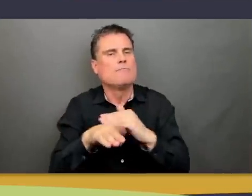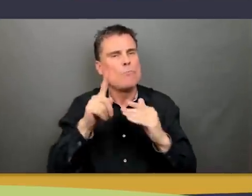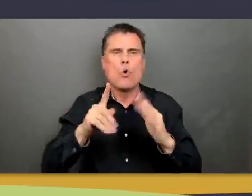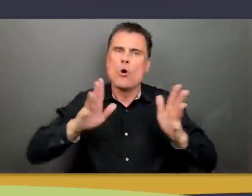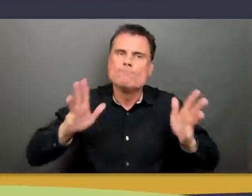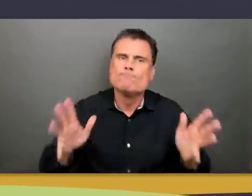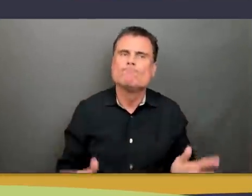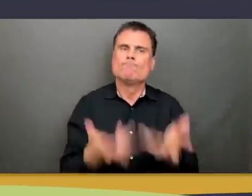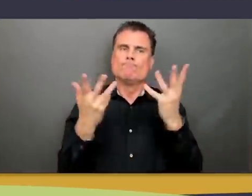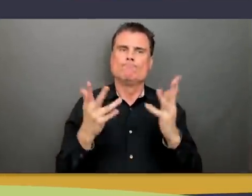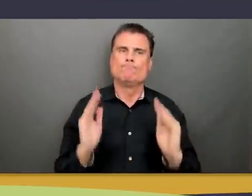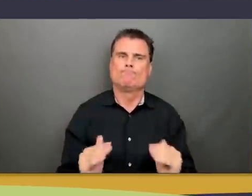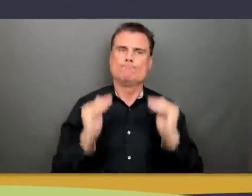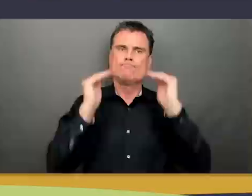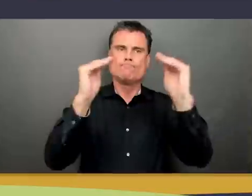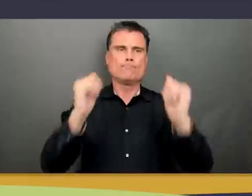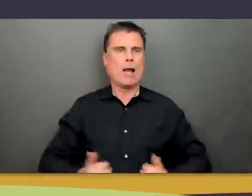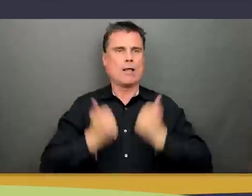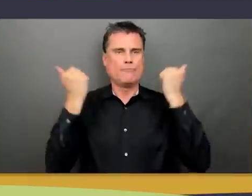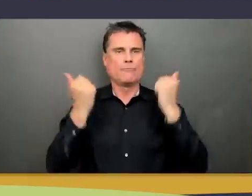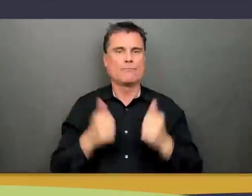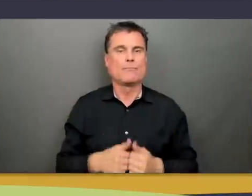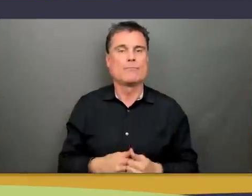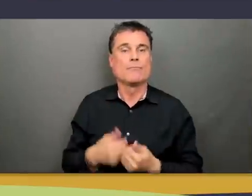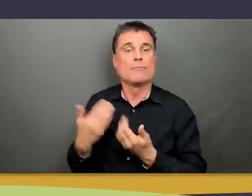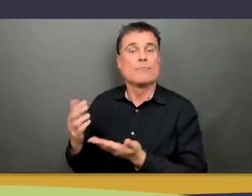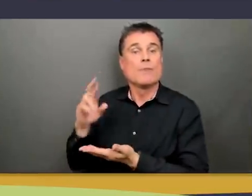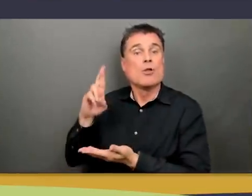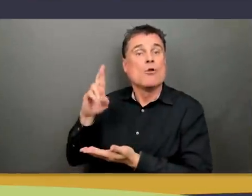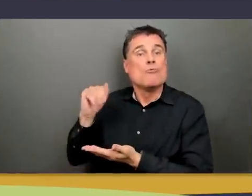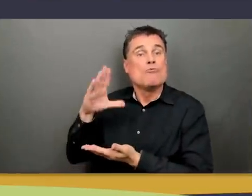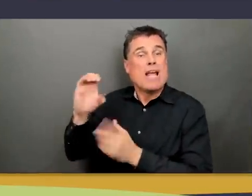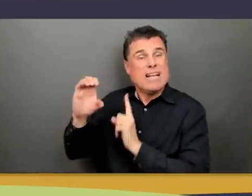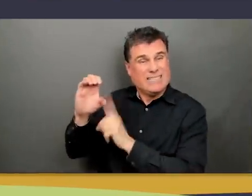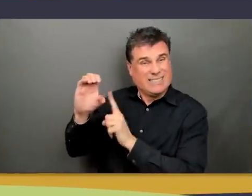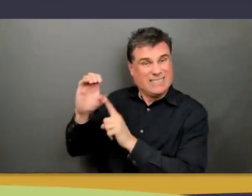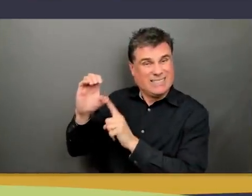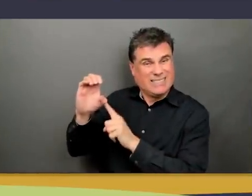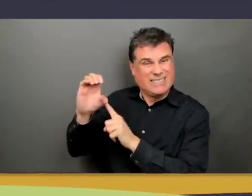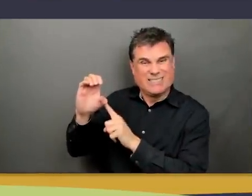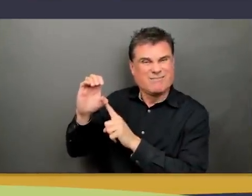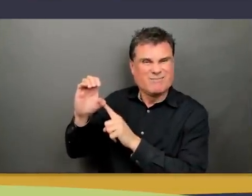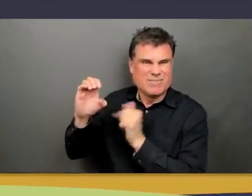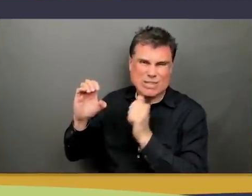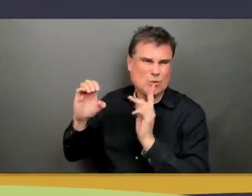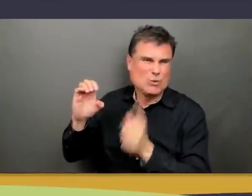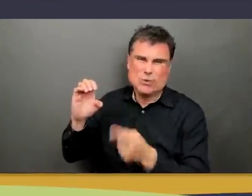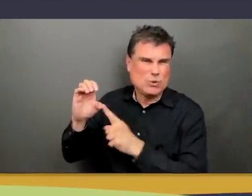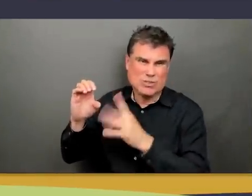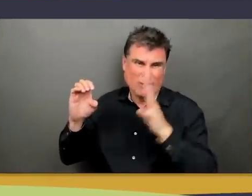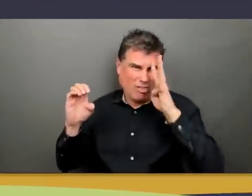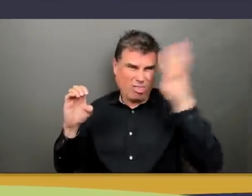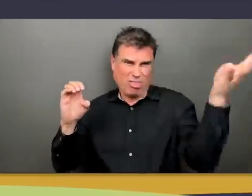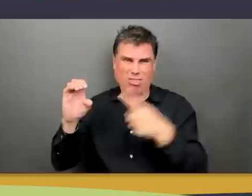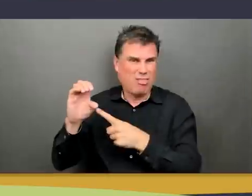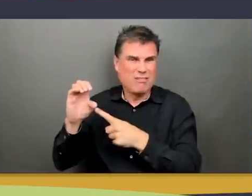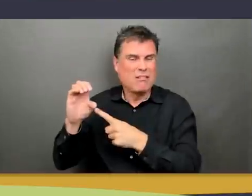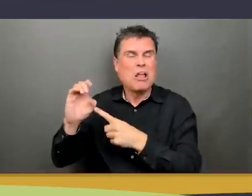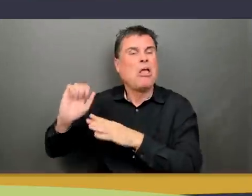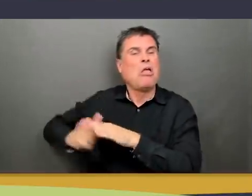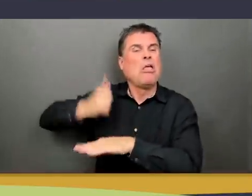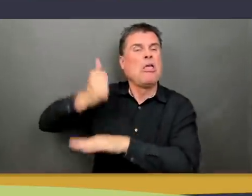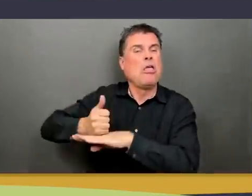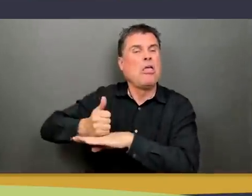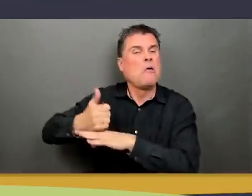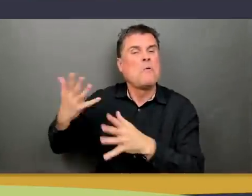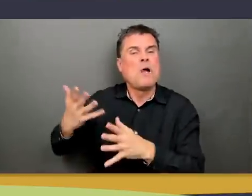invented to justify the hoarding of power, resources, and land by a few while subjugating many. It